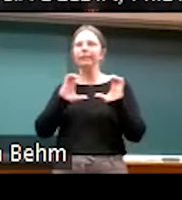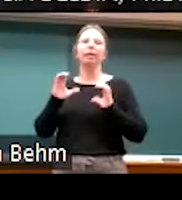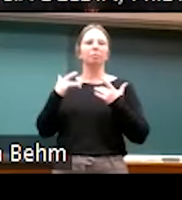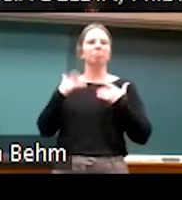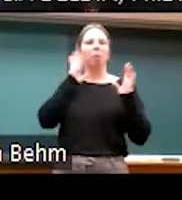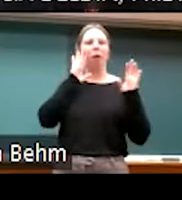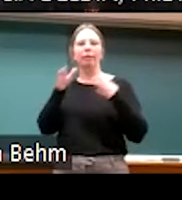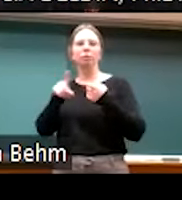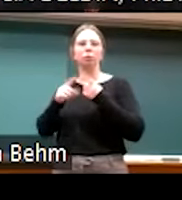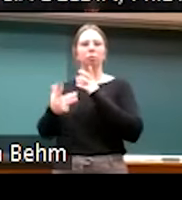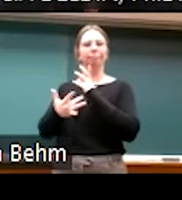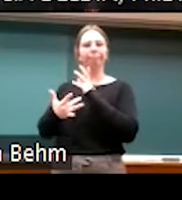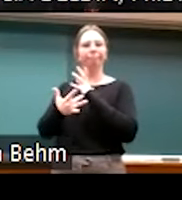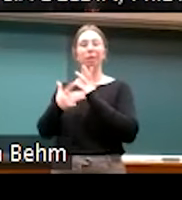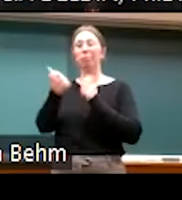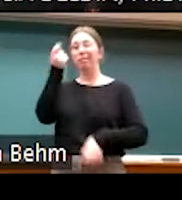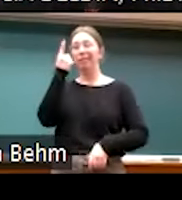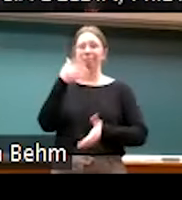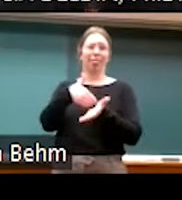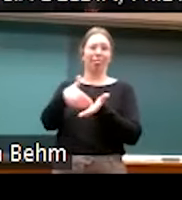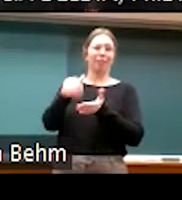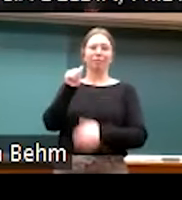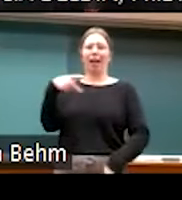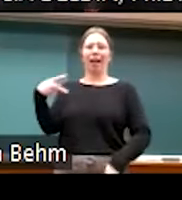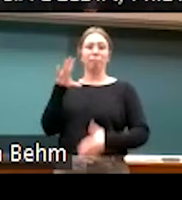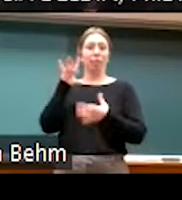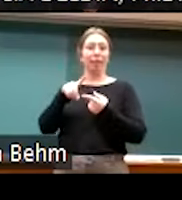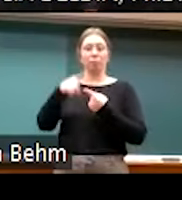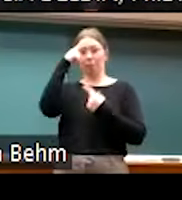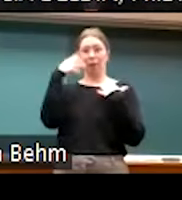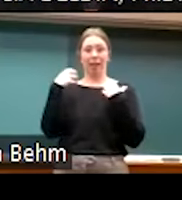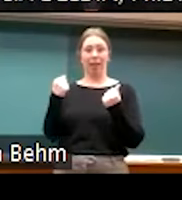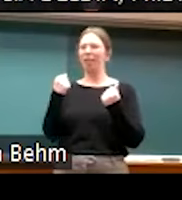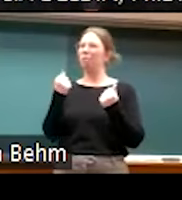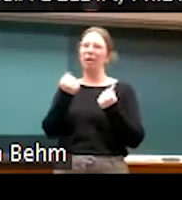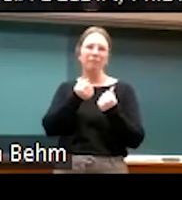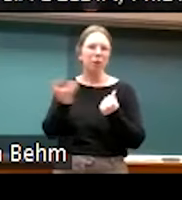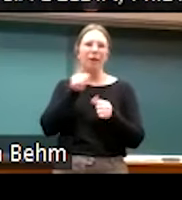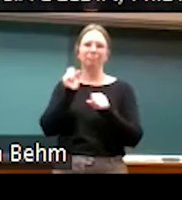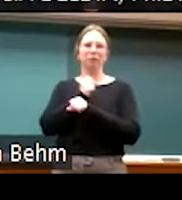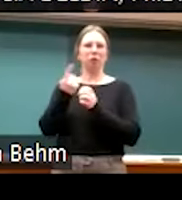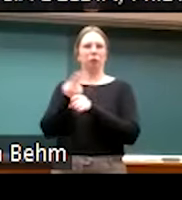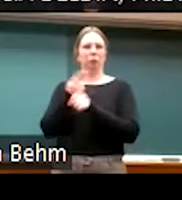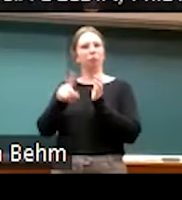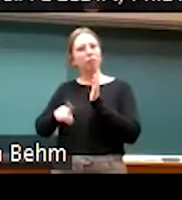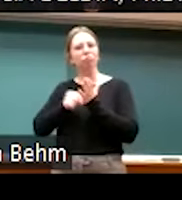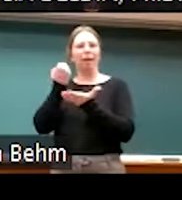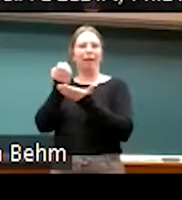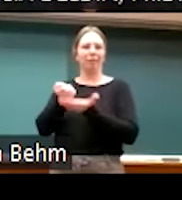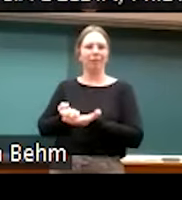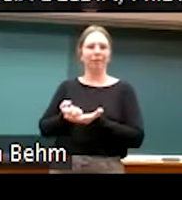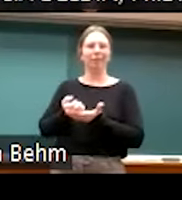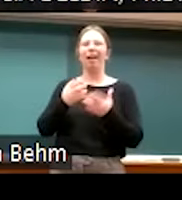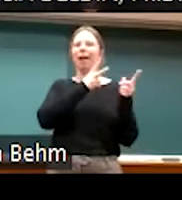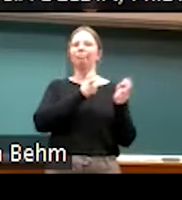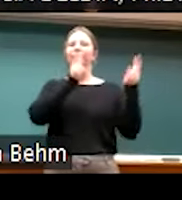thousands of apps. Very few are evidence-based. And recently, an article, I love these quotes from Popular Science in the